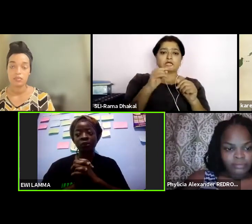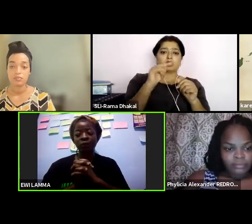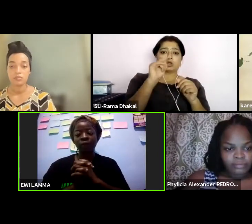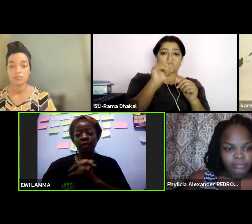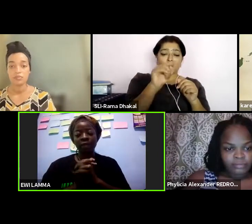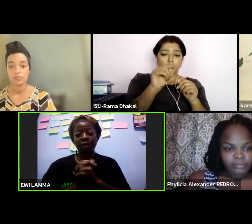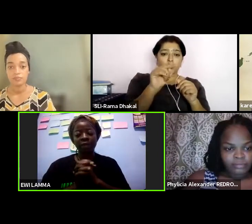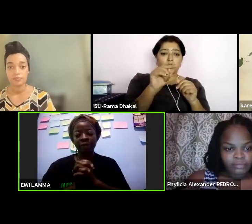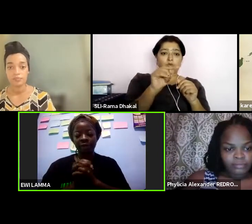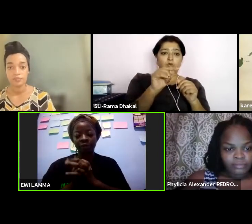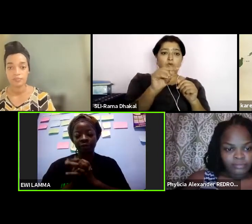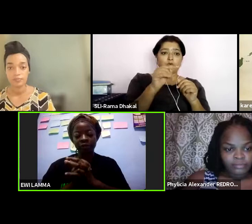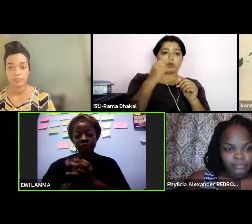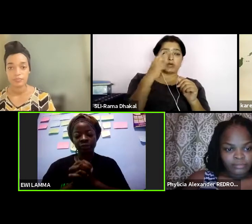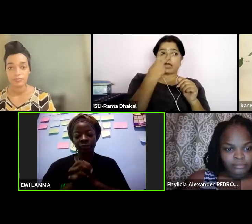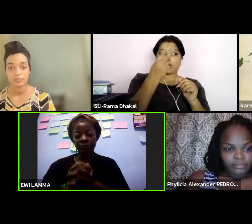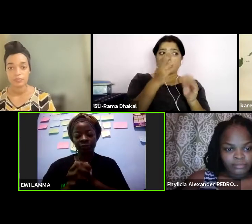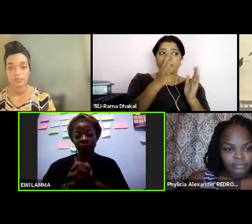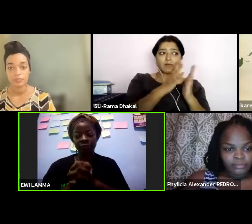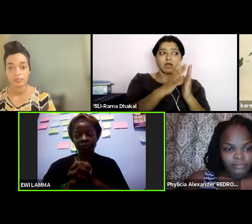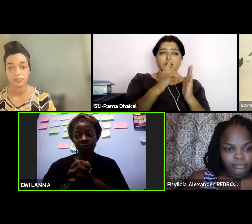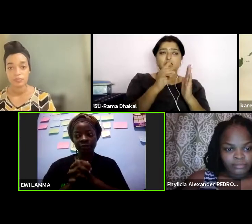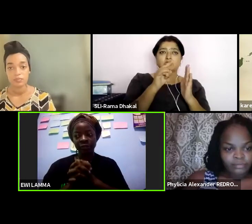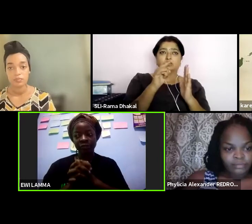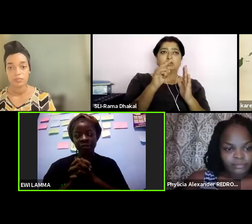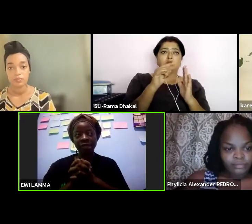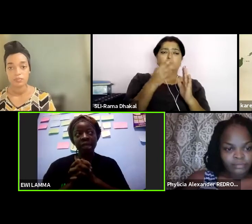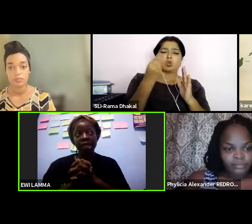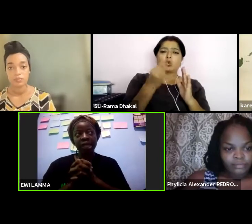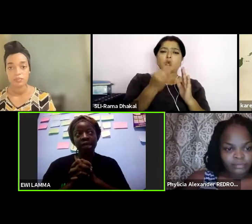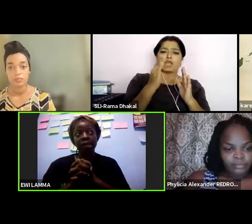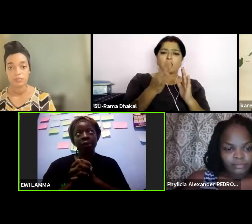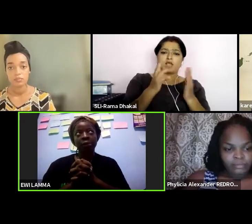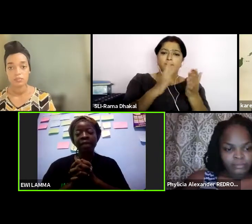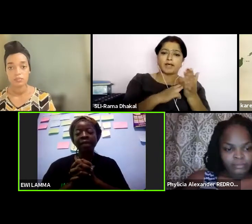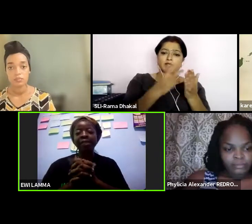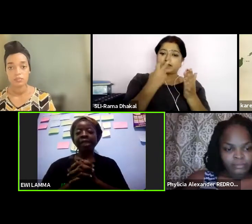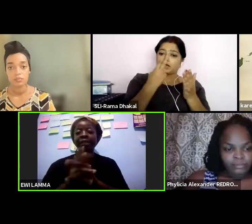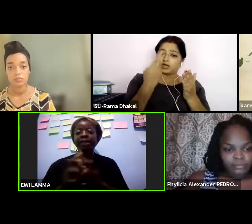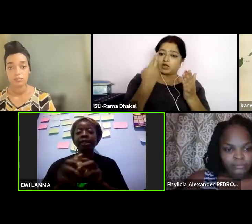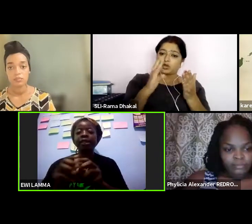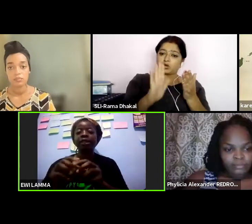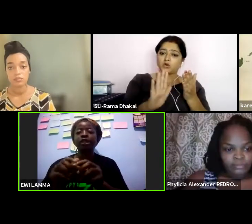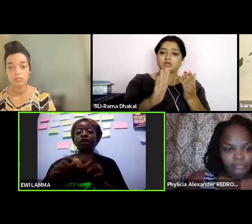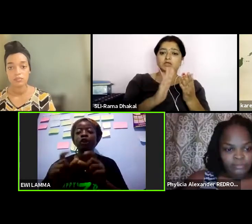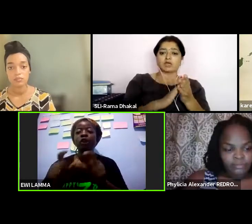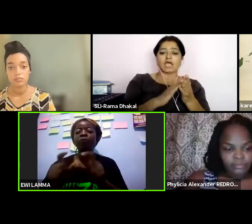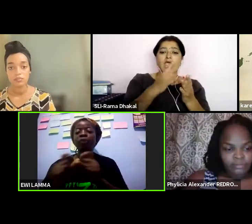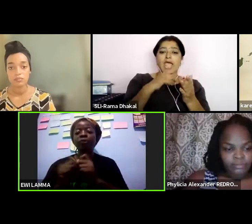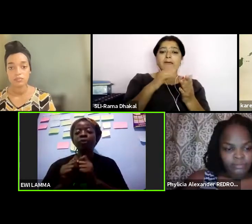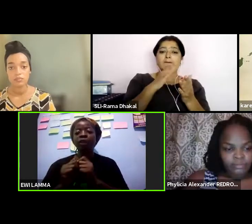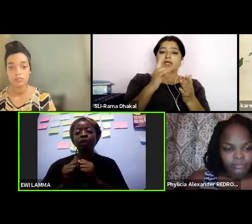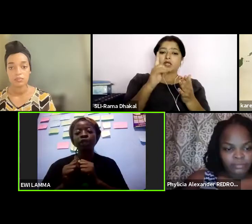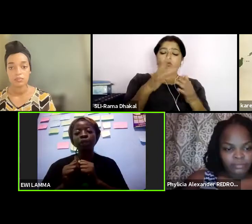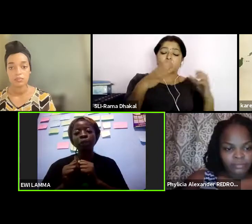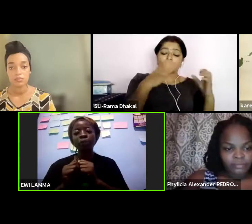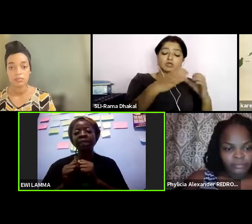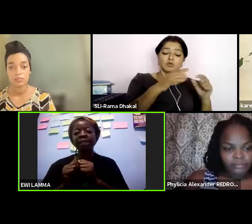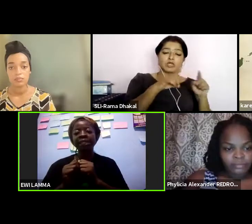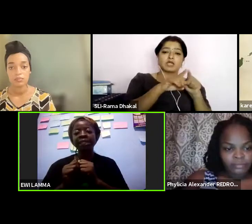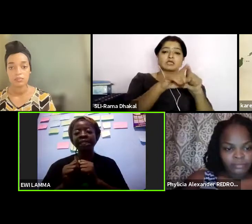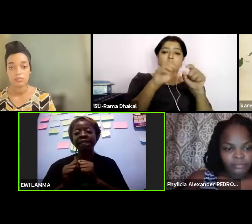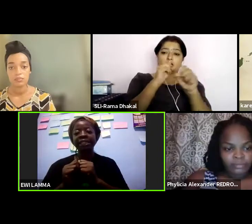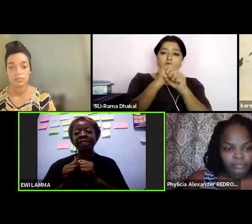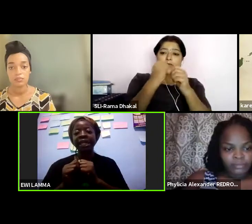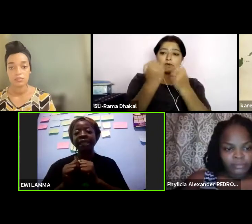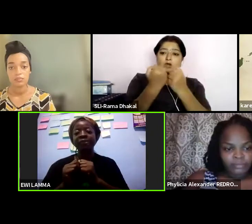result of carrying out research in one of the communities of interest, we realized that young people were not included